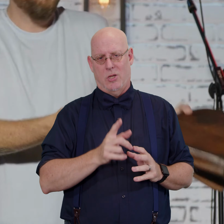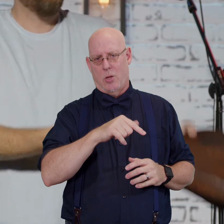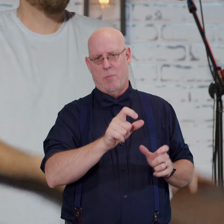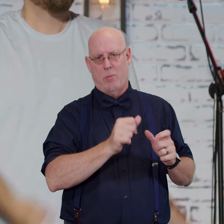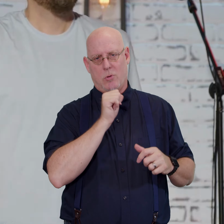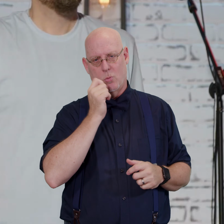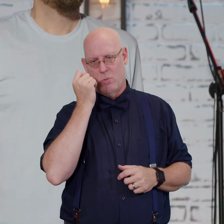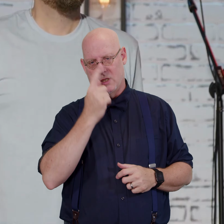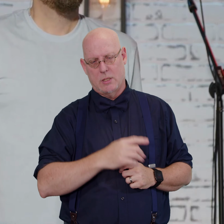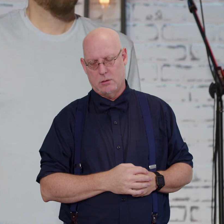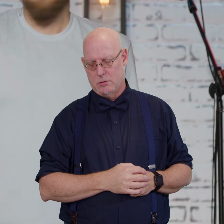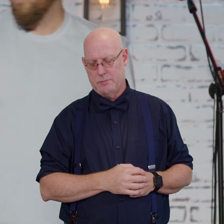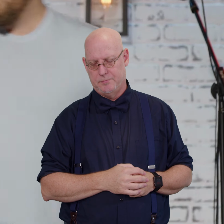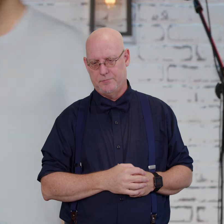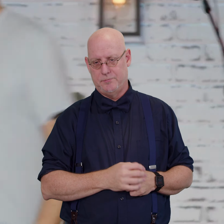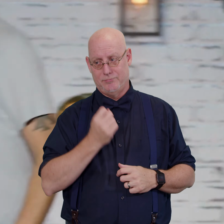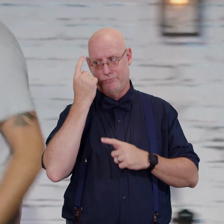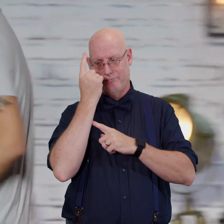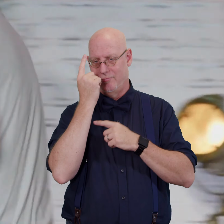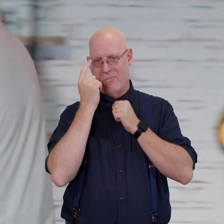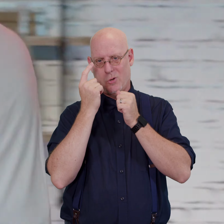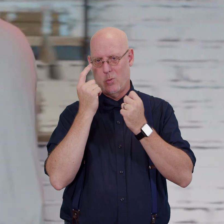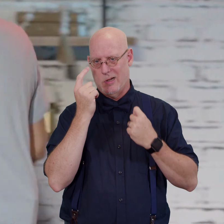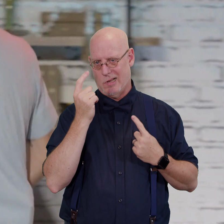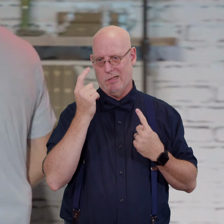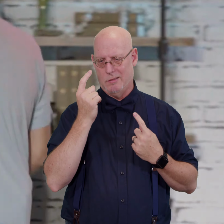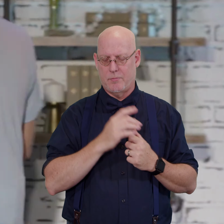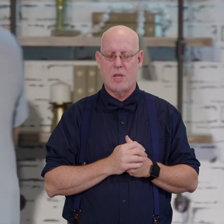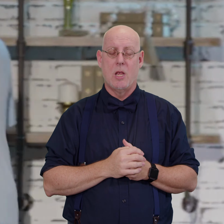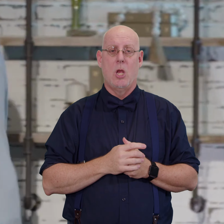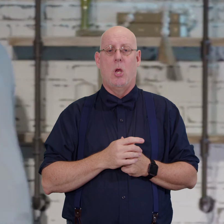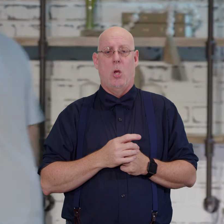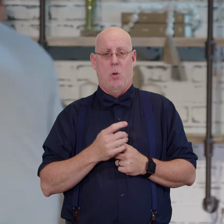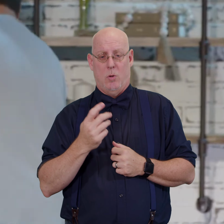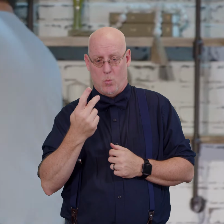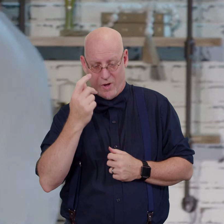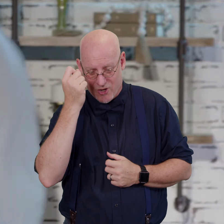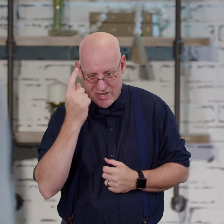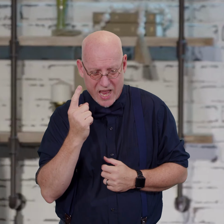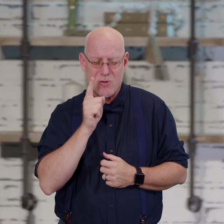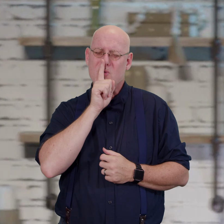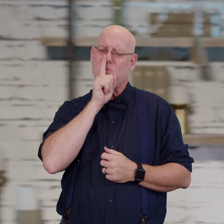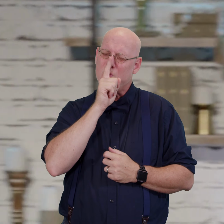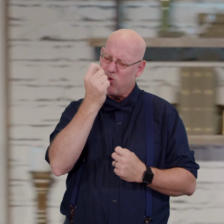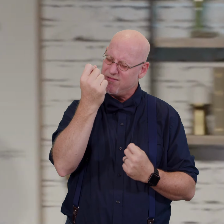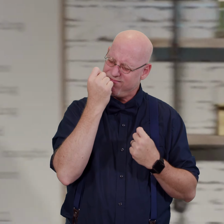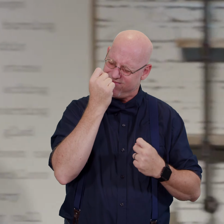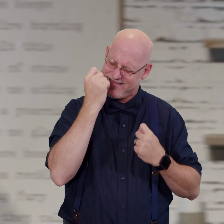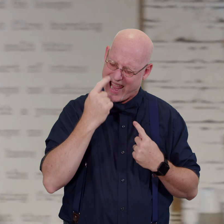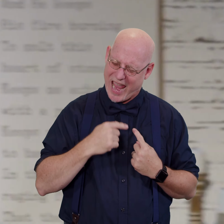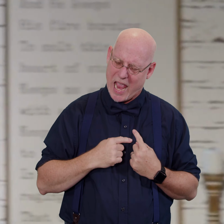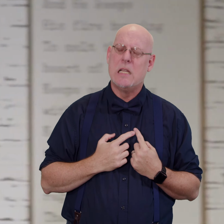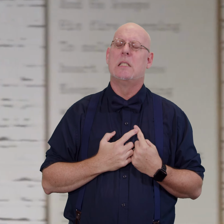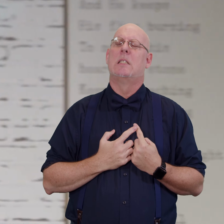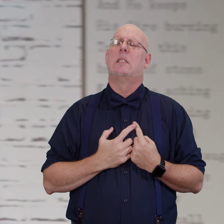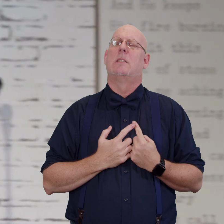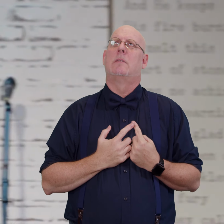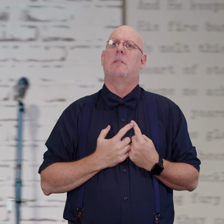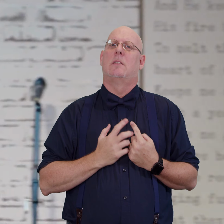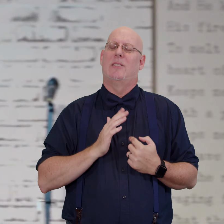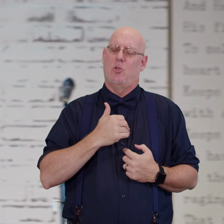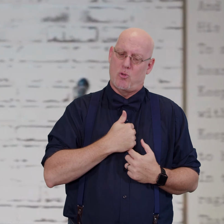it. But when we understand, when you understand, when I understand, truly understand